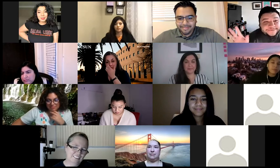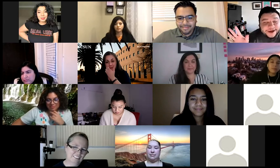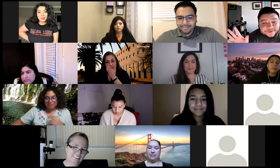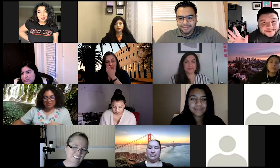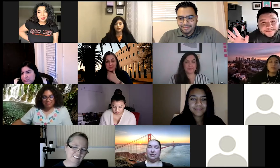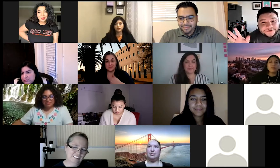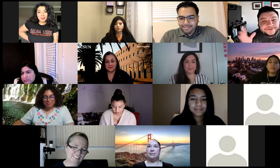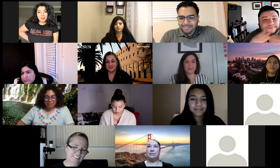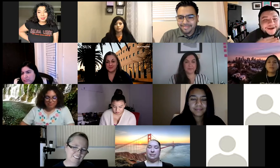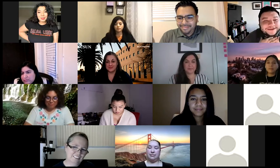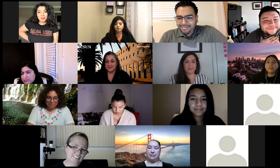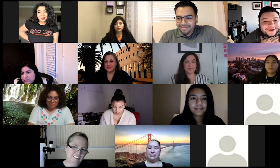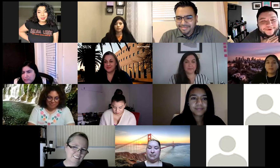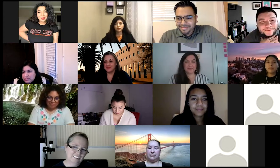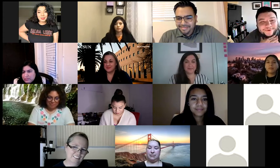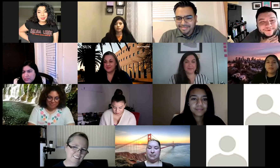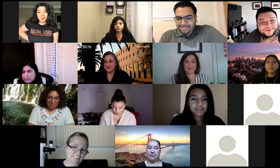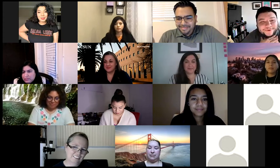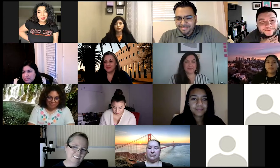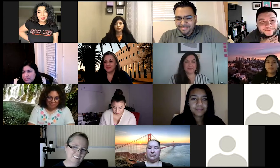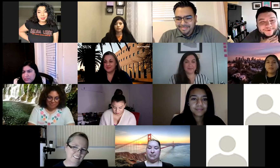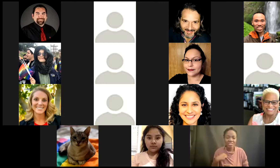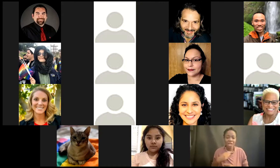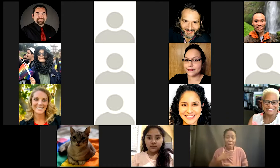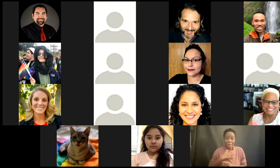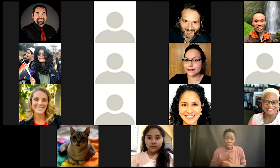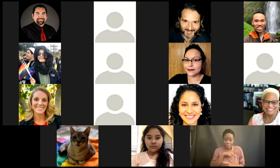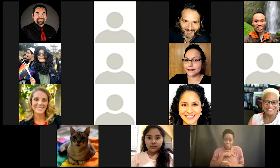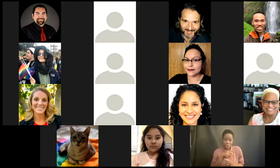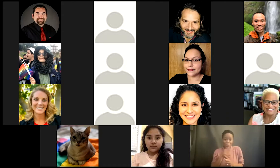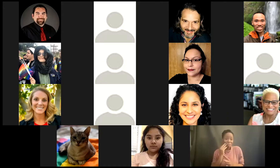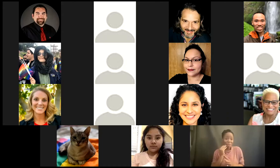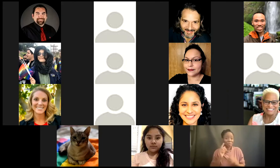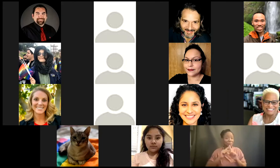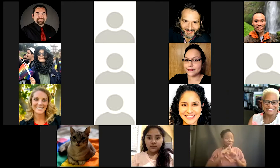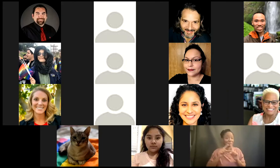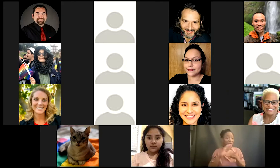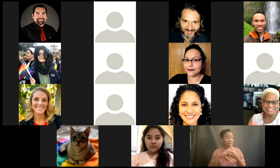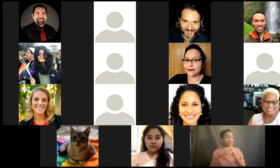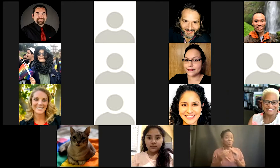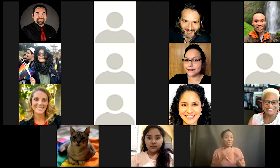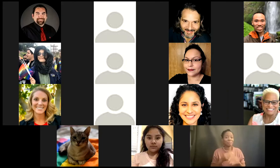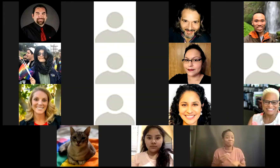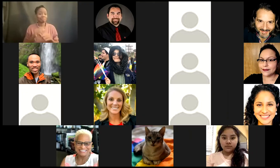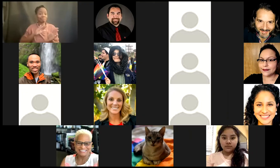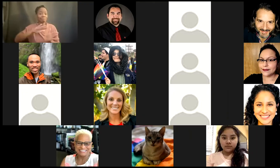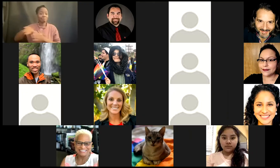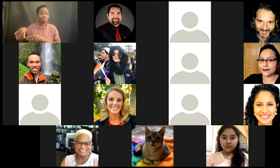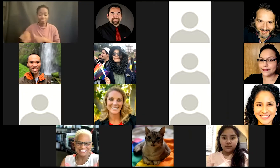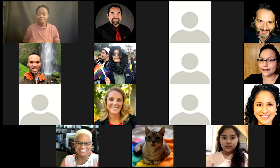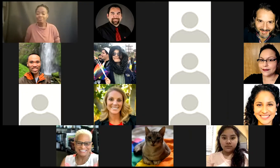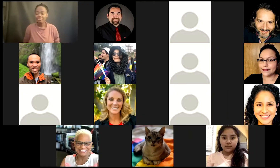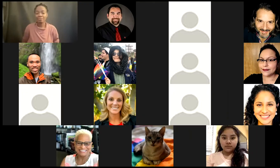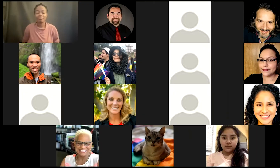amazing faculty members. My own personal experience was a different story, for another time. But I just think